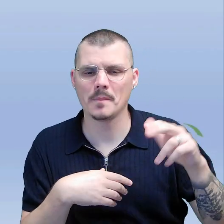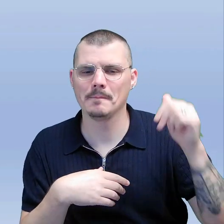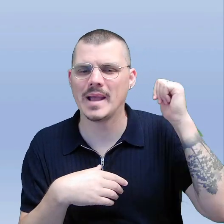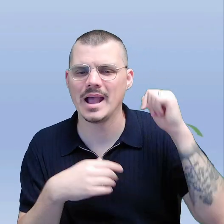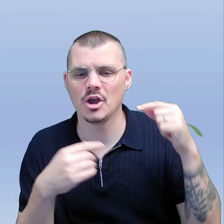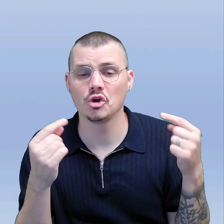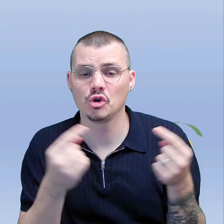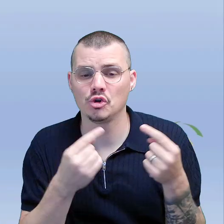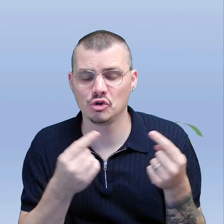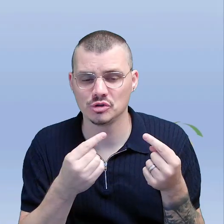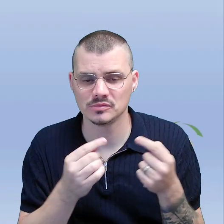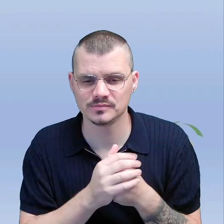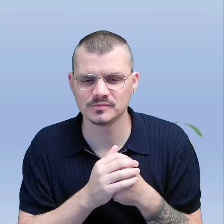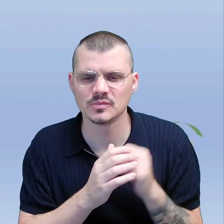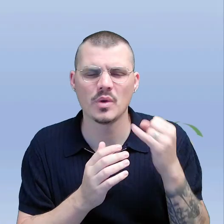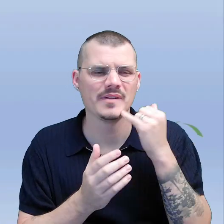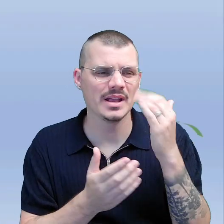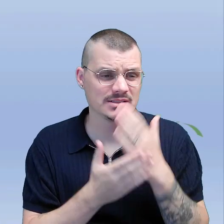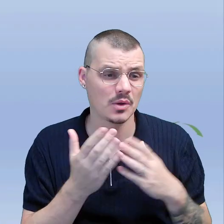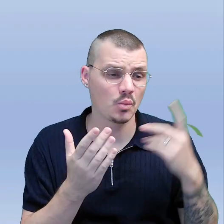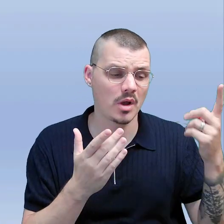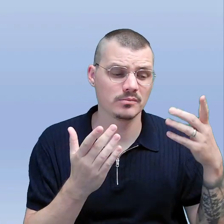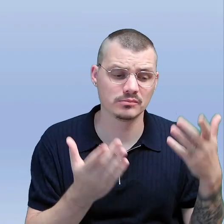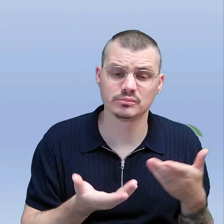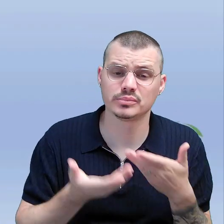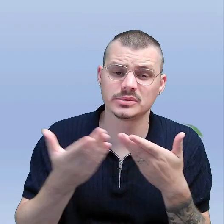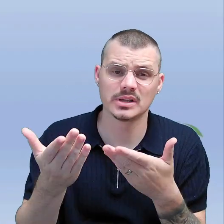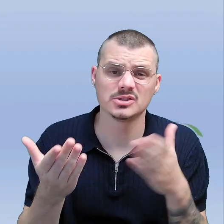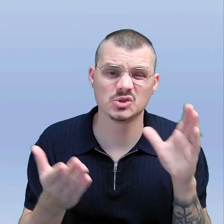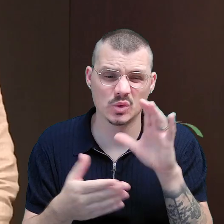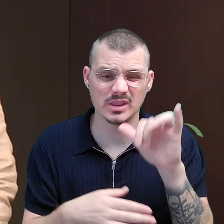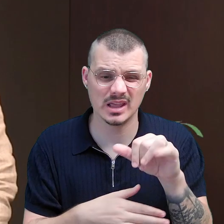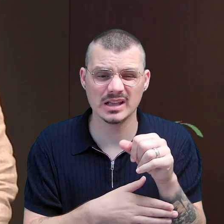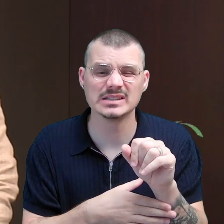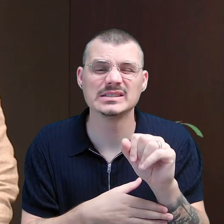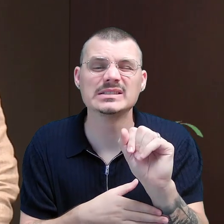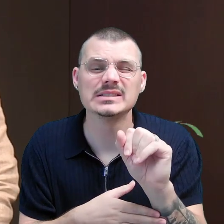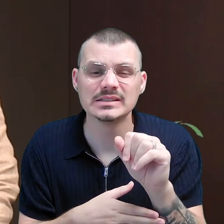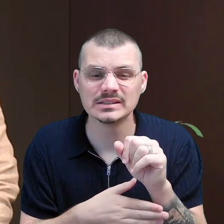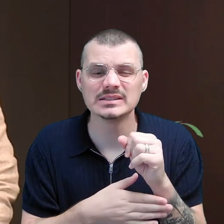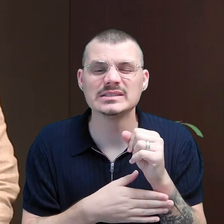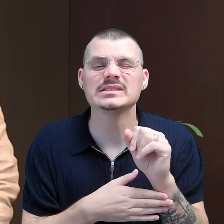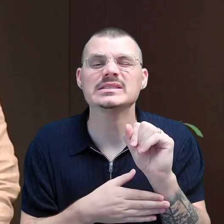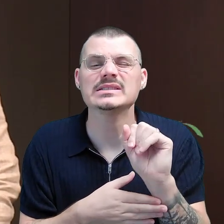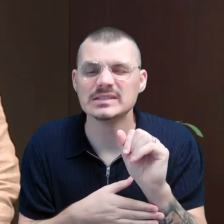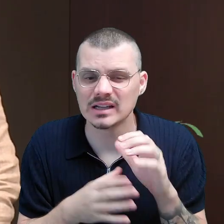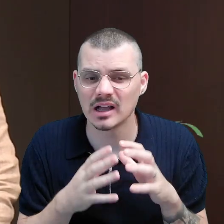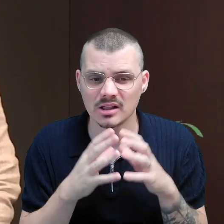hurts. So if somebody presents to us doing this a lot,